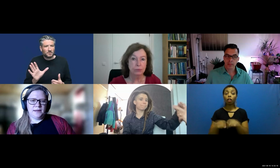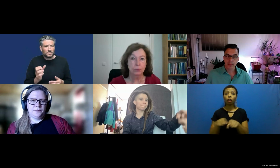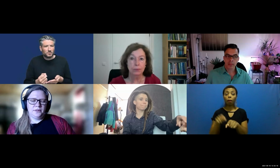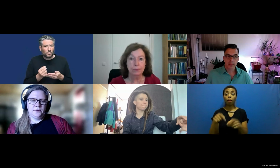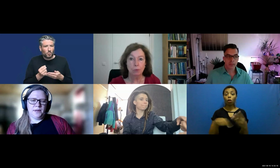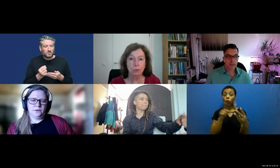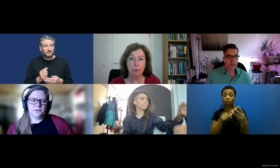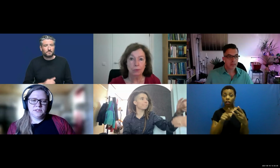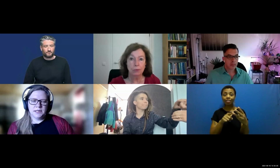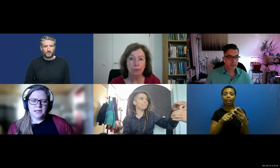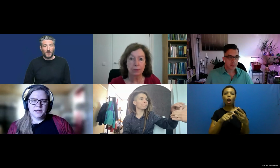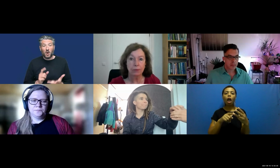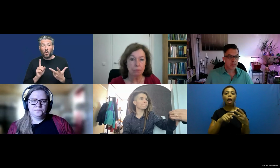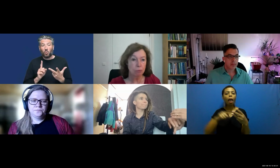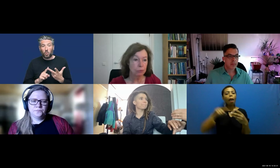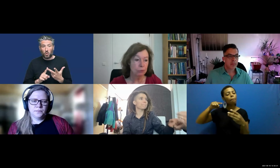into depth about